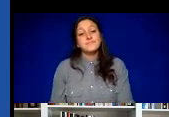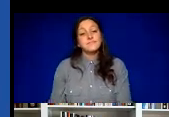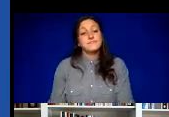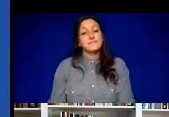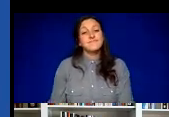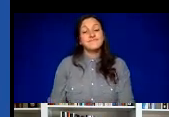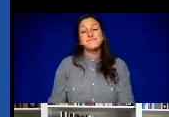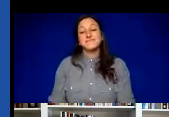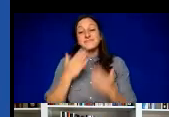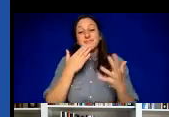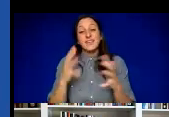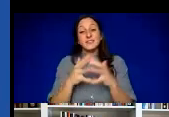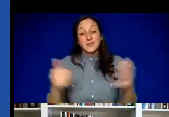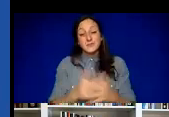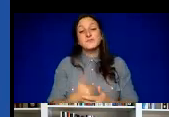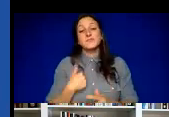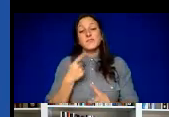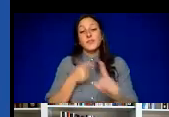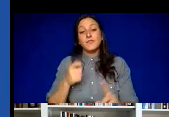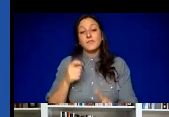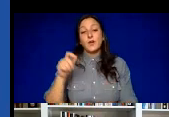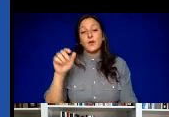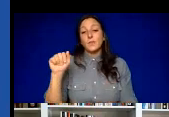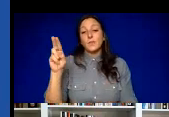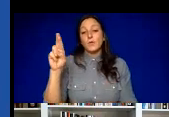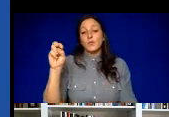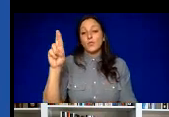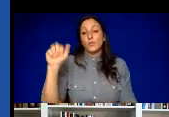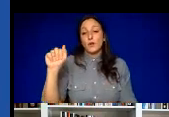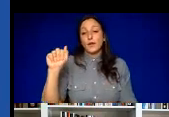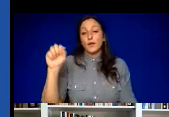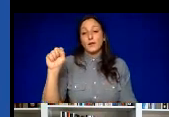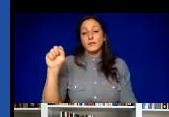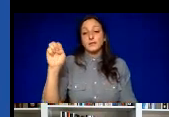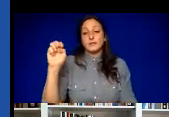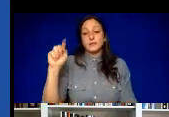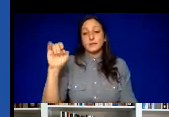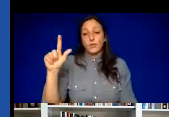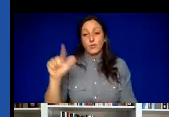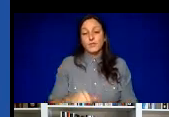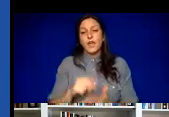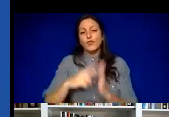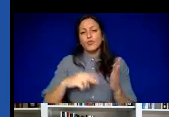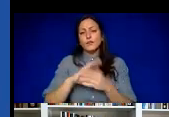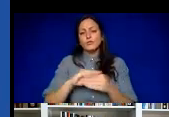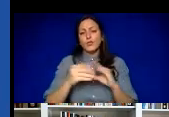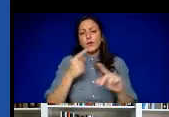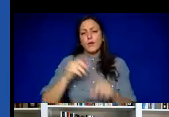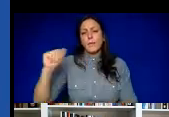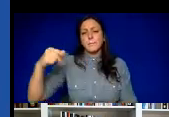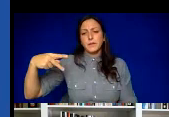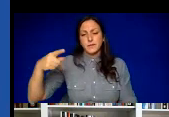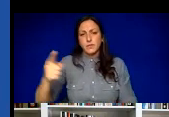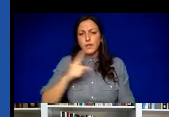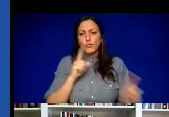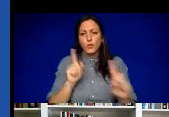Awesome. Thanks so much, folks. It's Grant Stringer from the Aurora Sentinel. So I just read a story from the Associated Press. They're reporting that